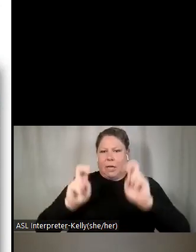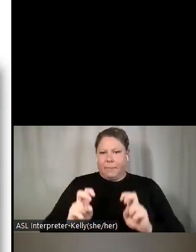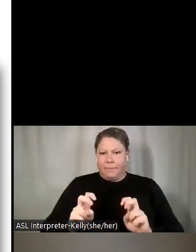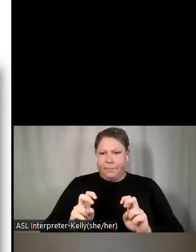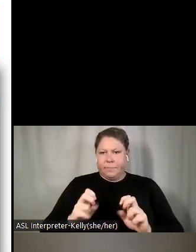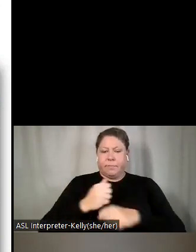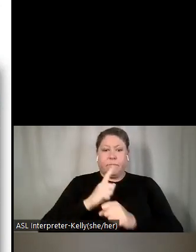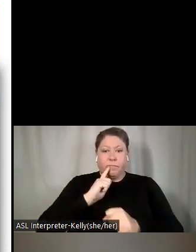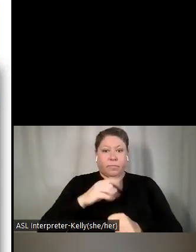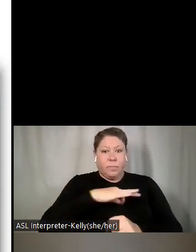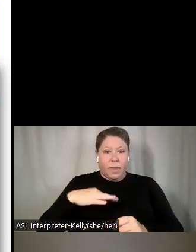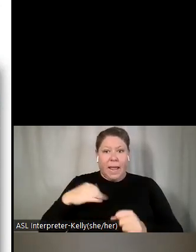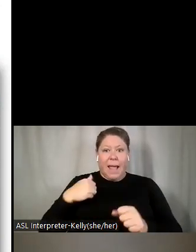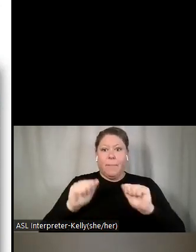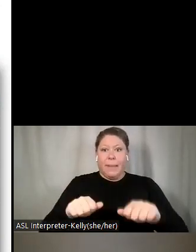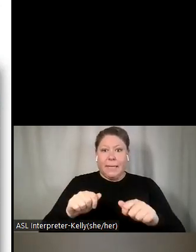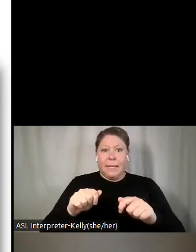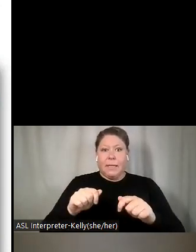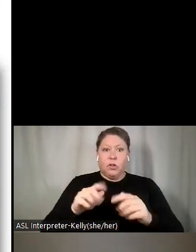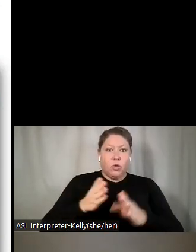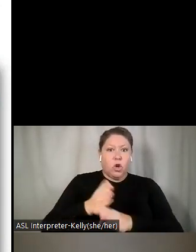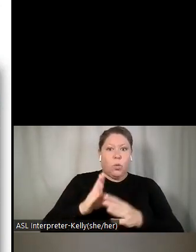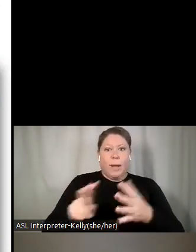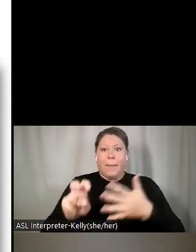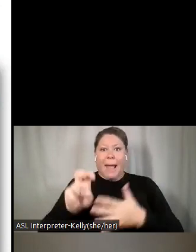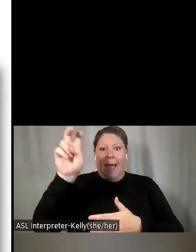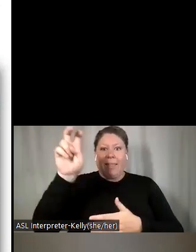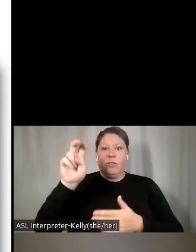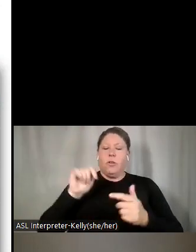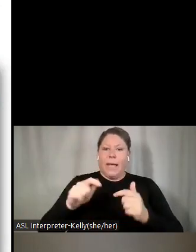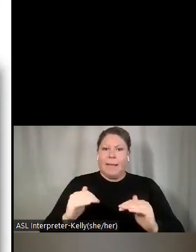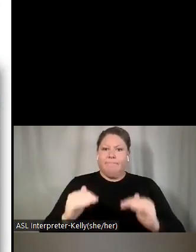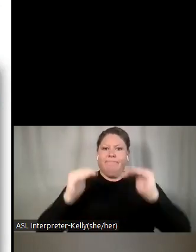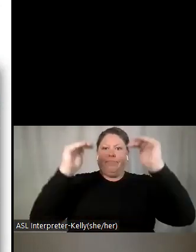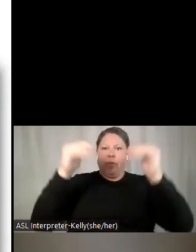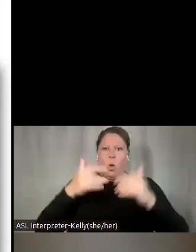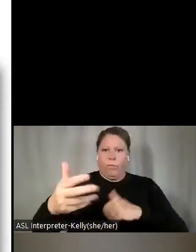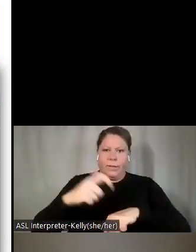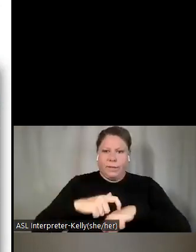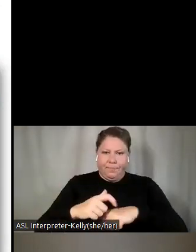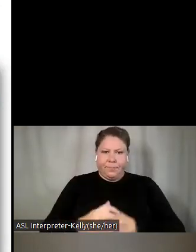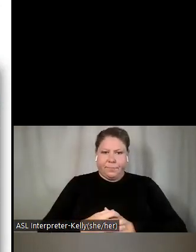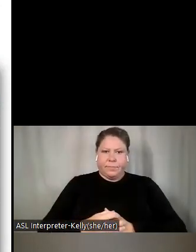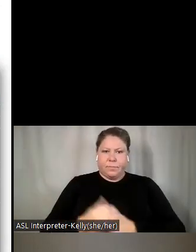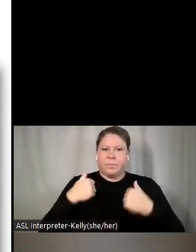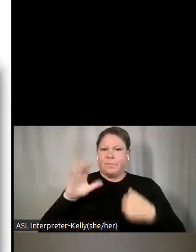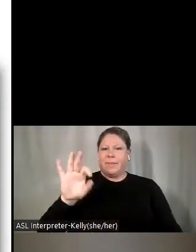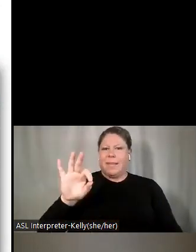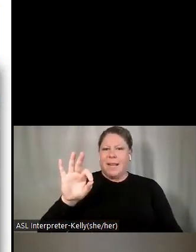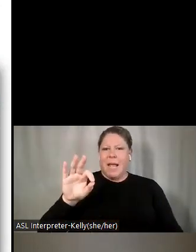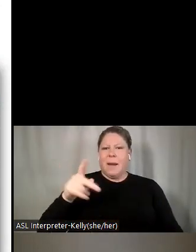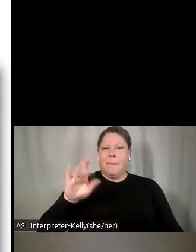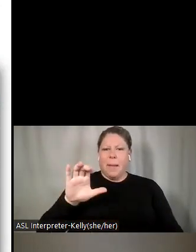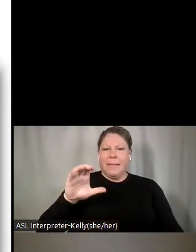to further their development over time. So for those 9 public health domains, domain